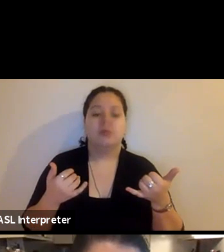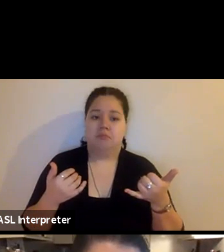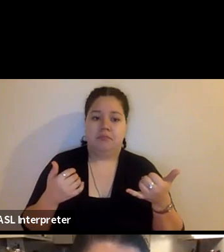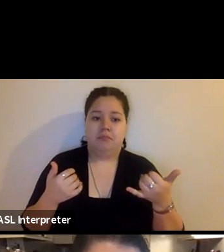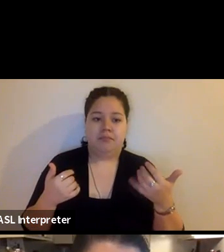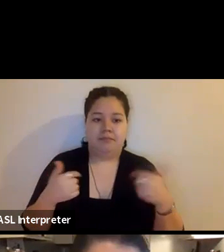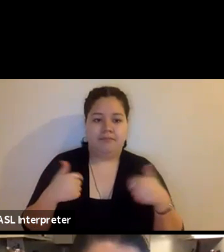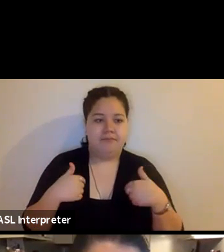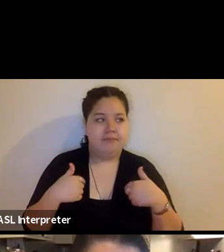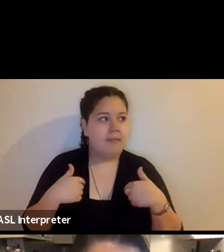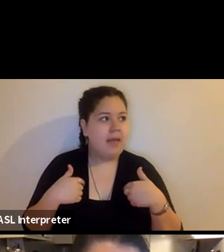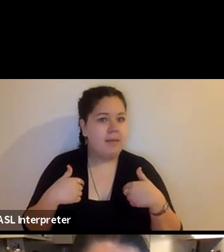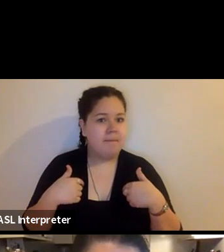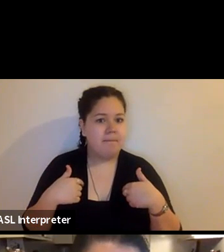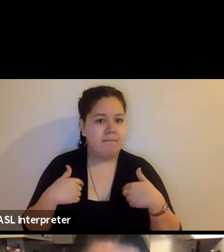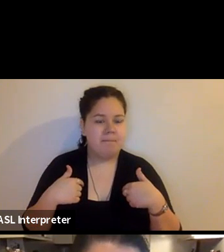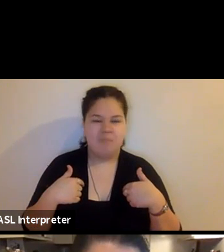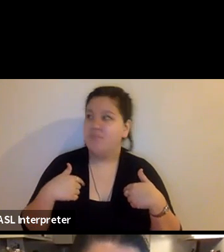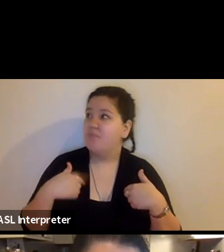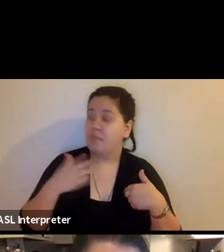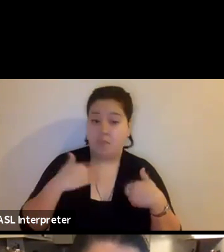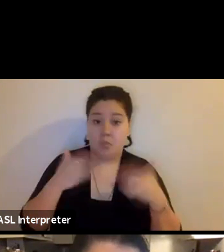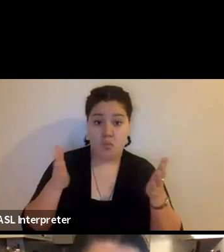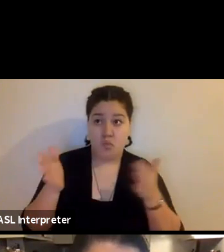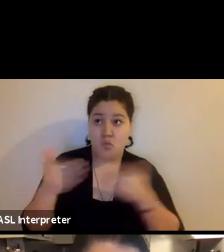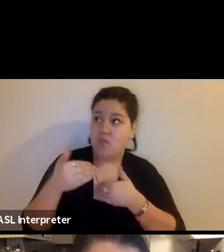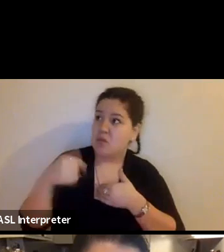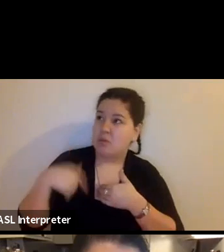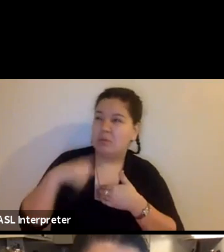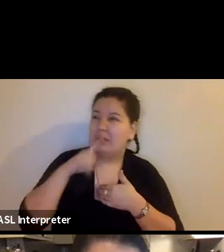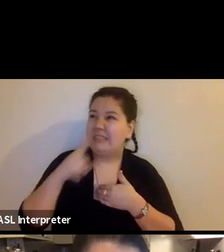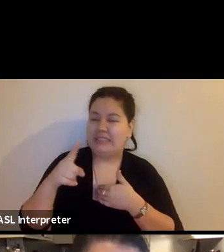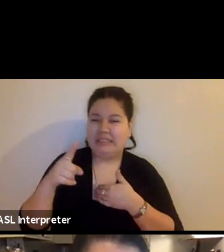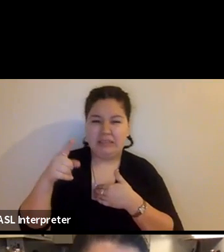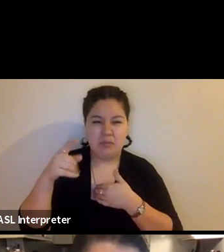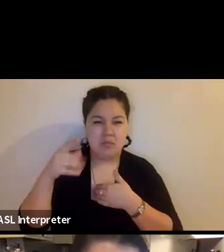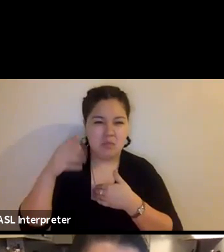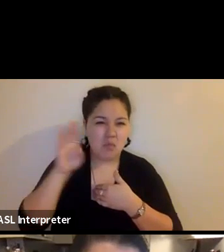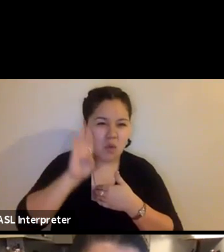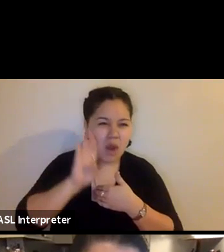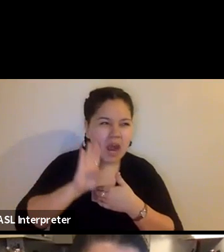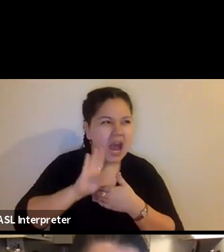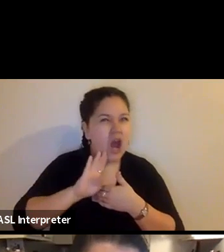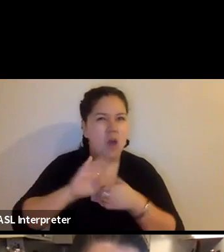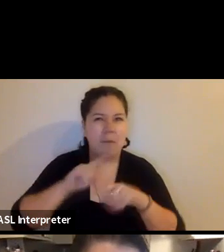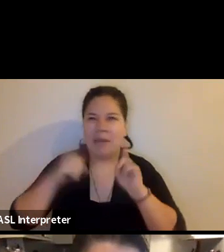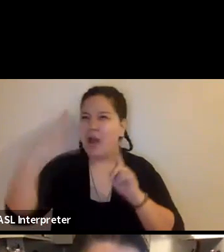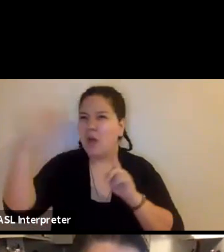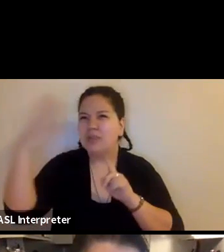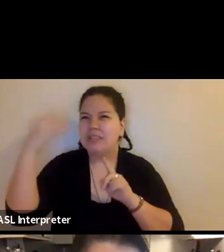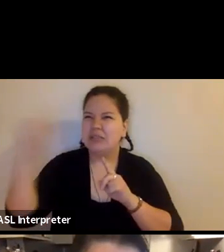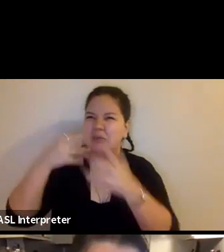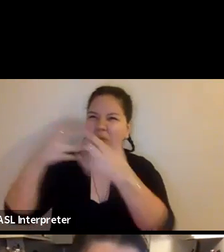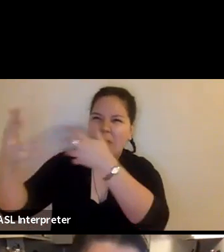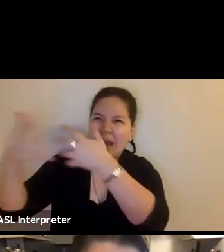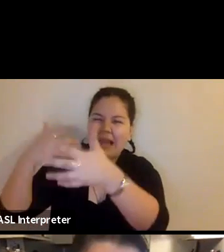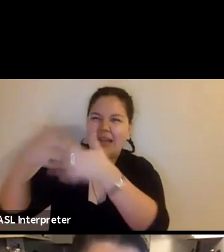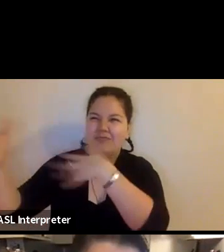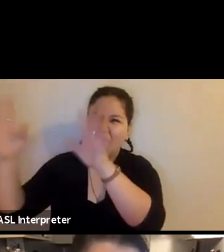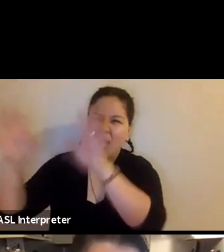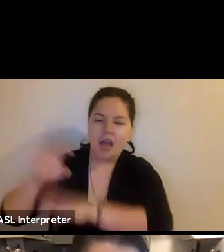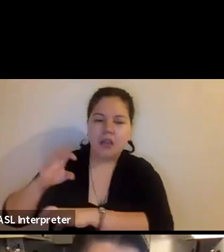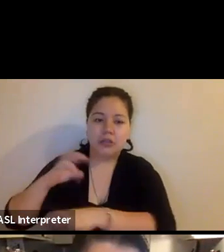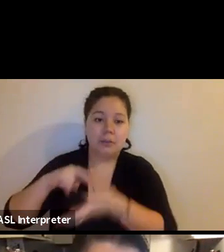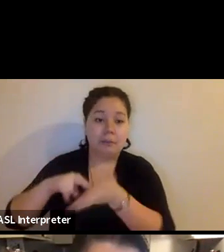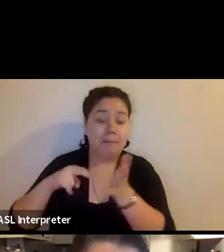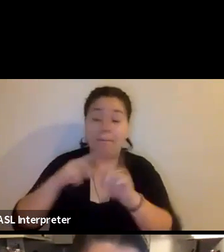I'm in a beige room with really gray outside. So description of what you're seeing is